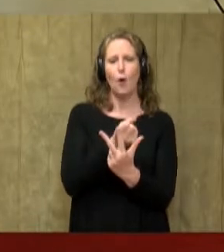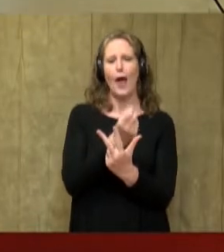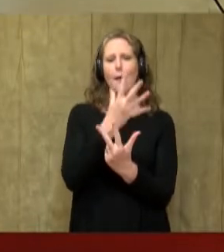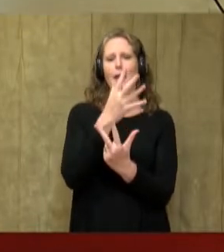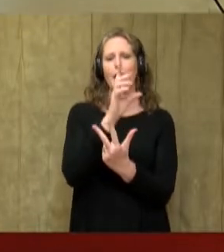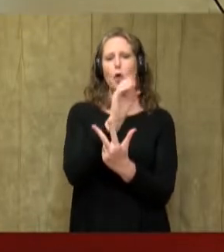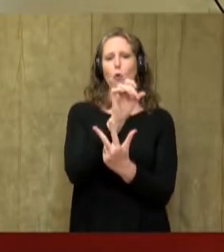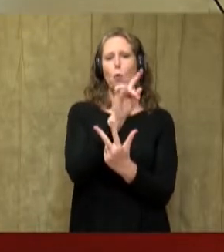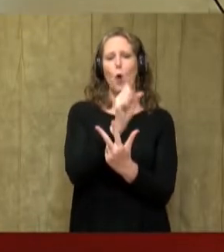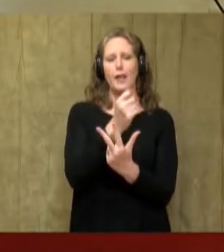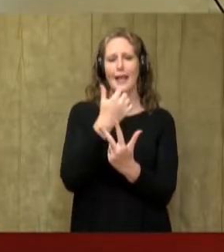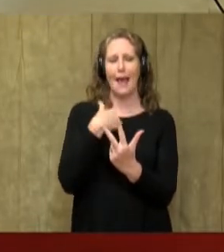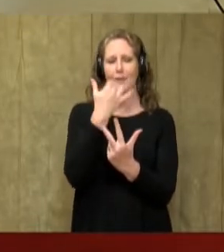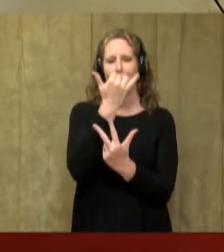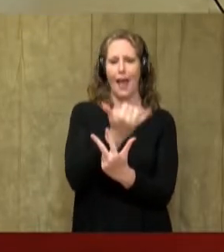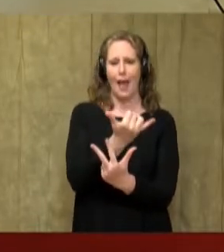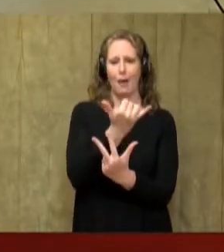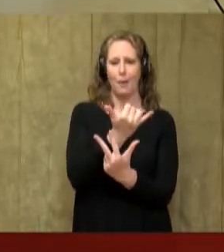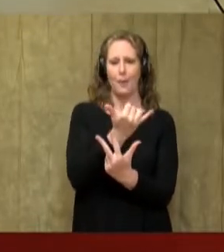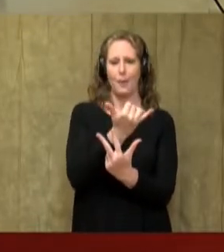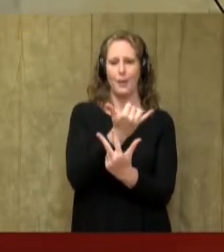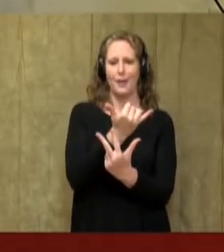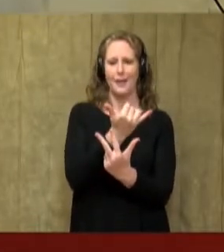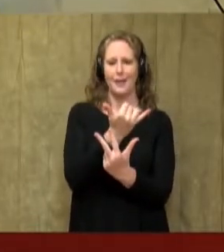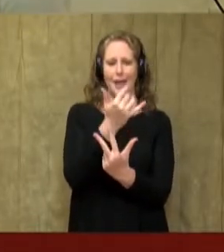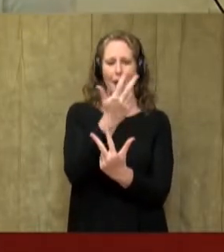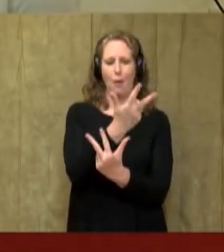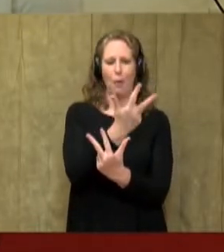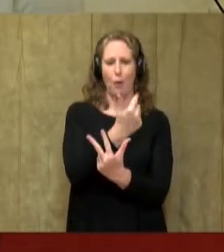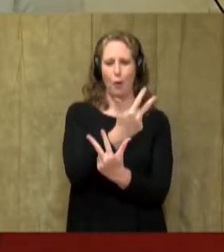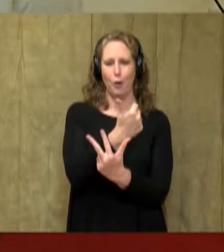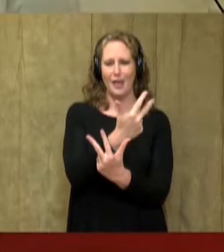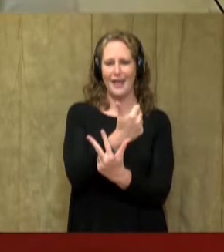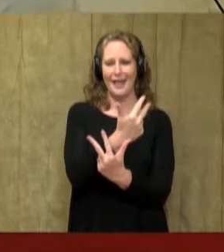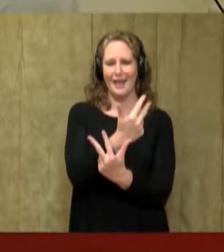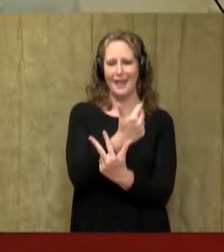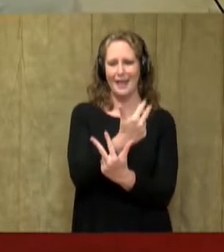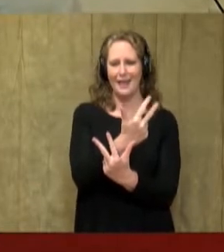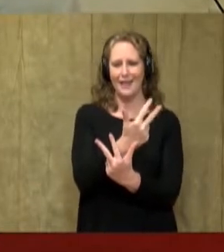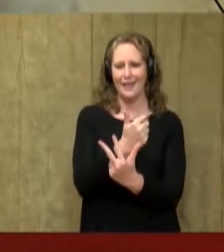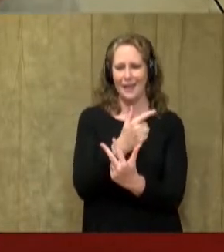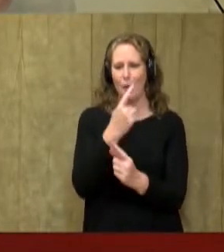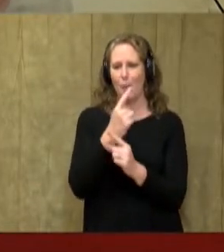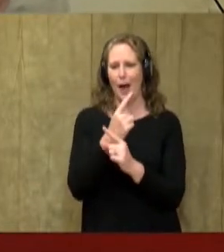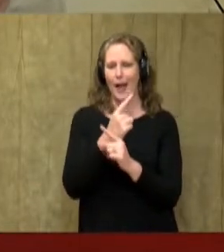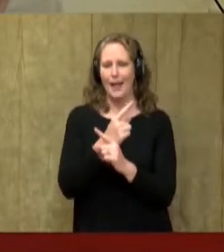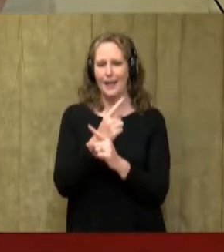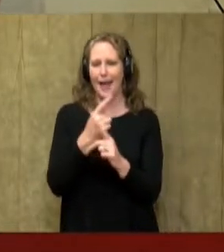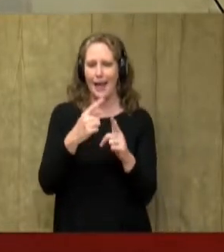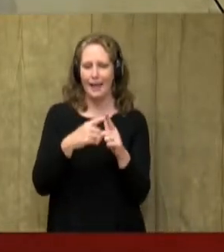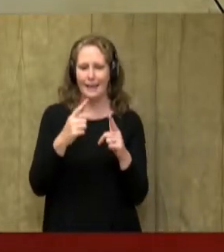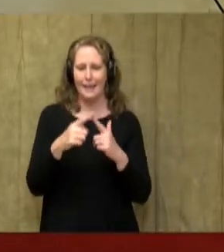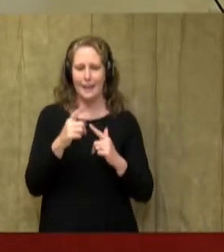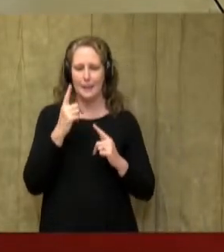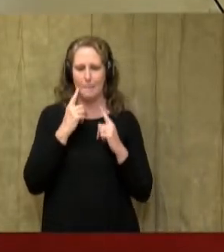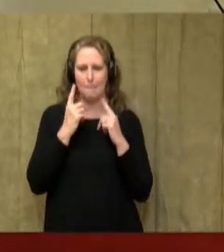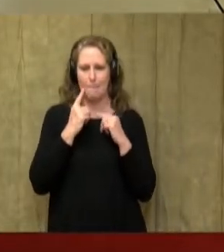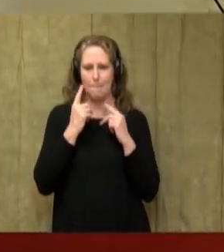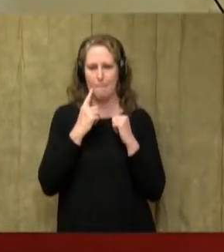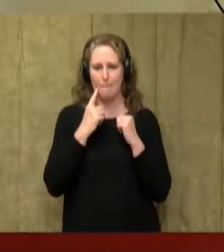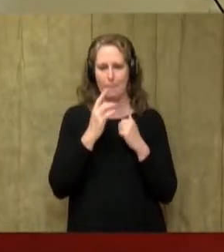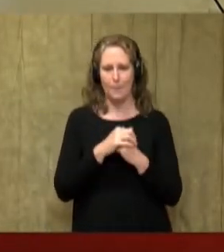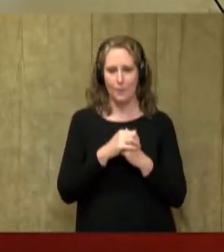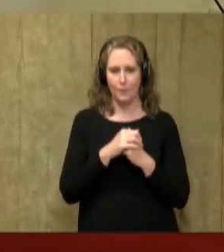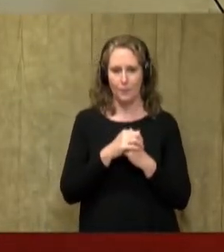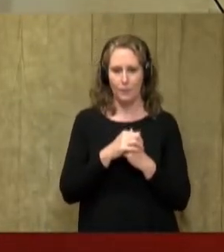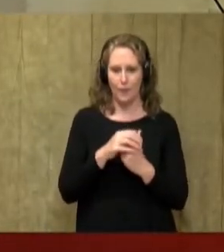ones in the ones place? 13 ones. Good. All right, then, what if we wanted to